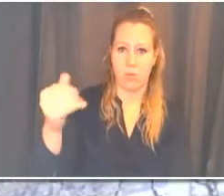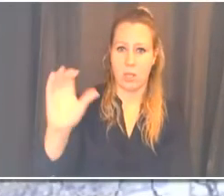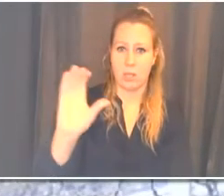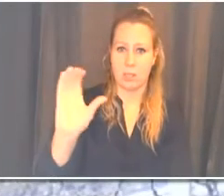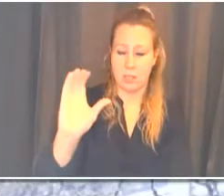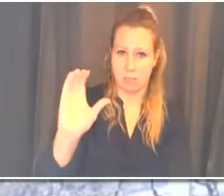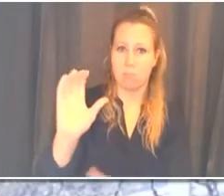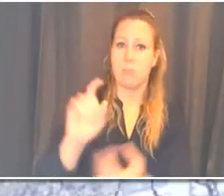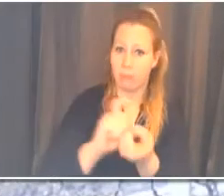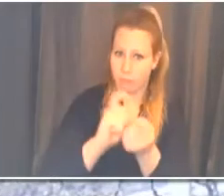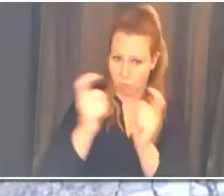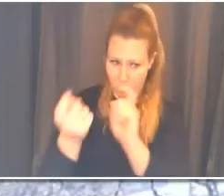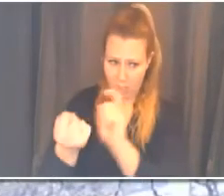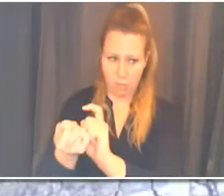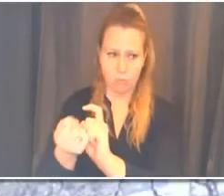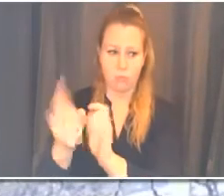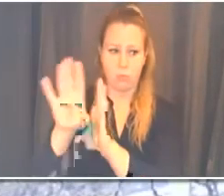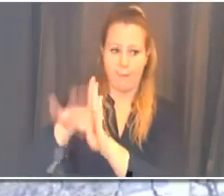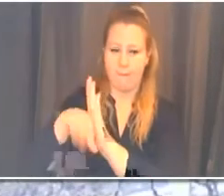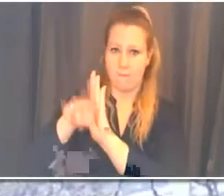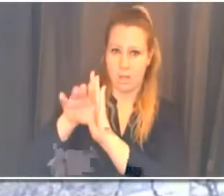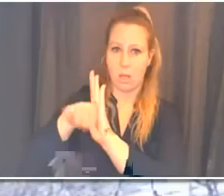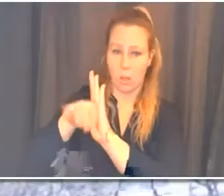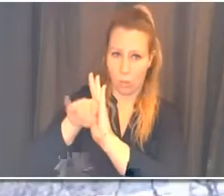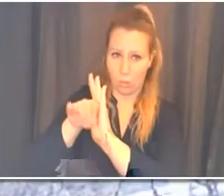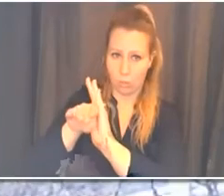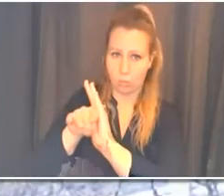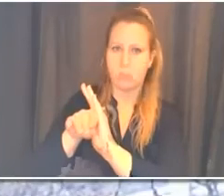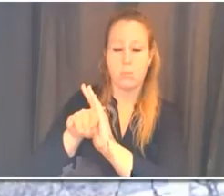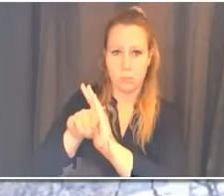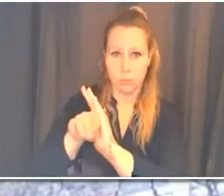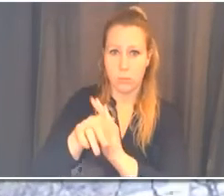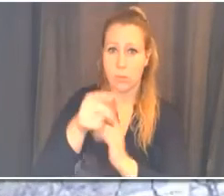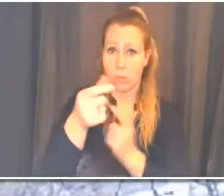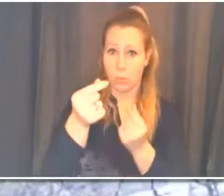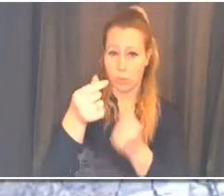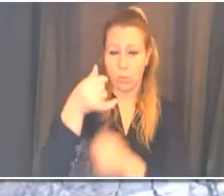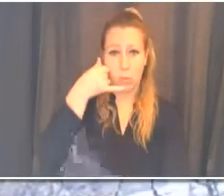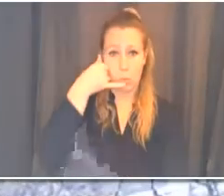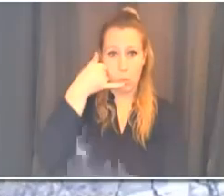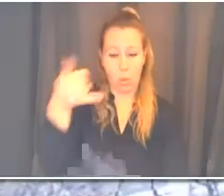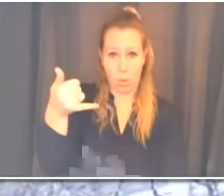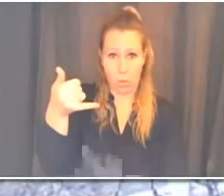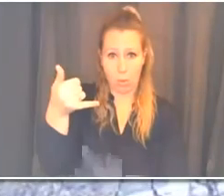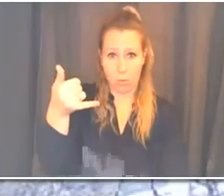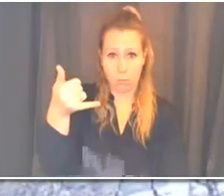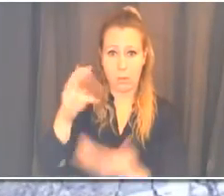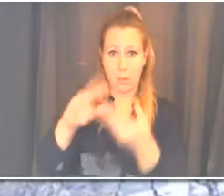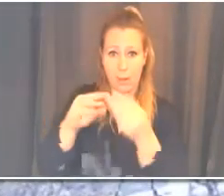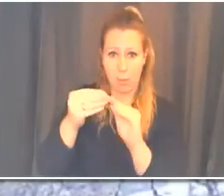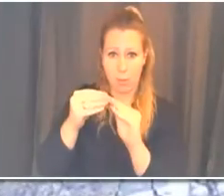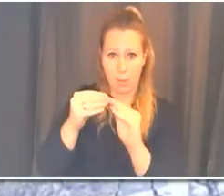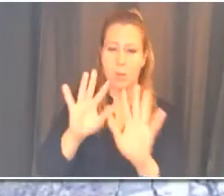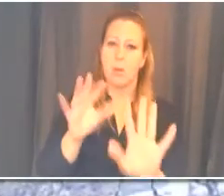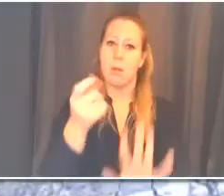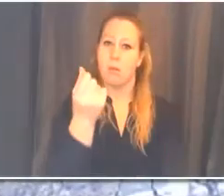number for uh uh the number for Manhattan is 212 620